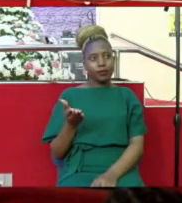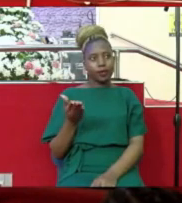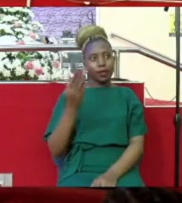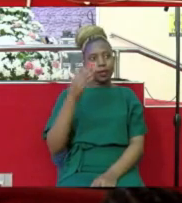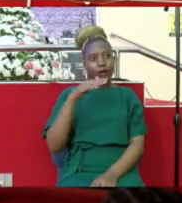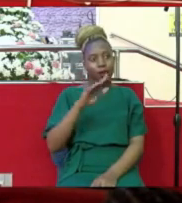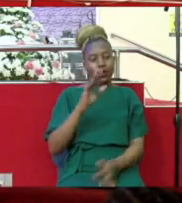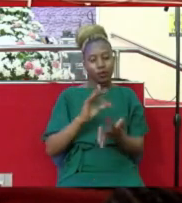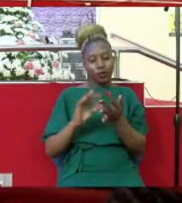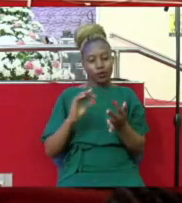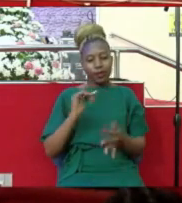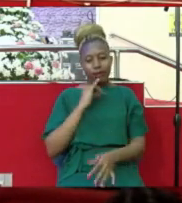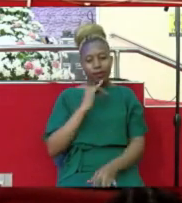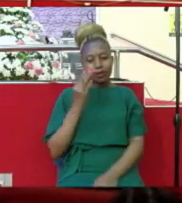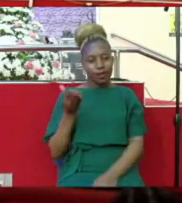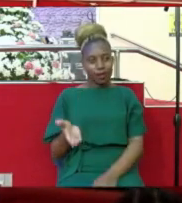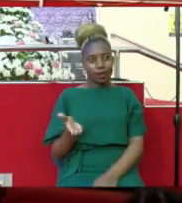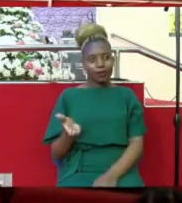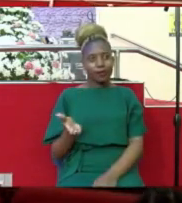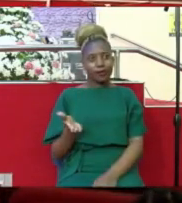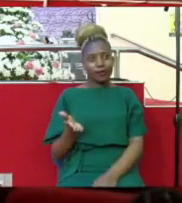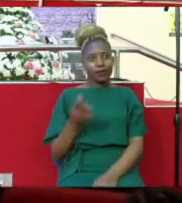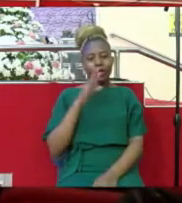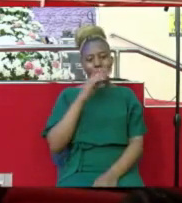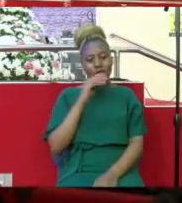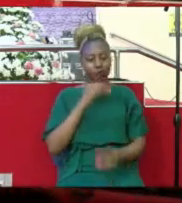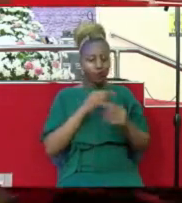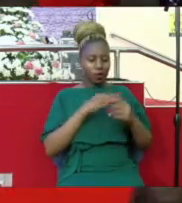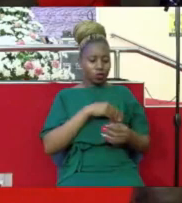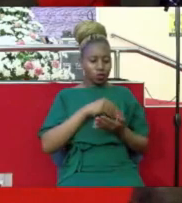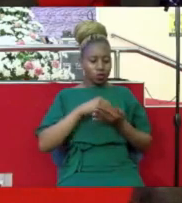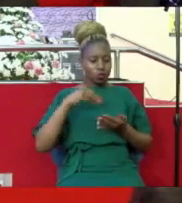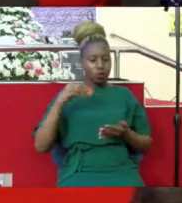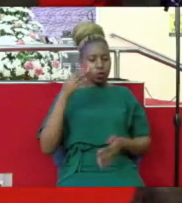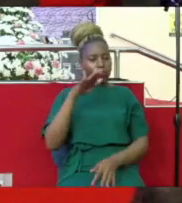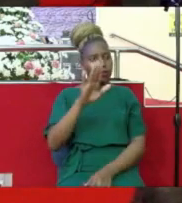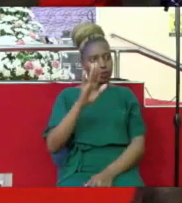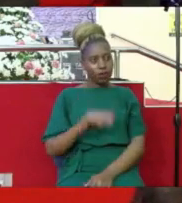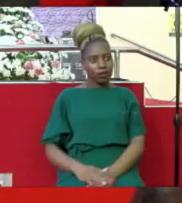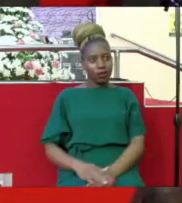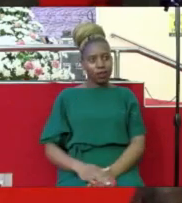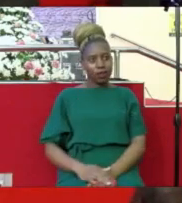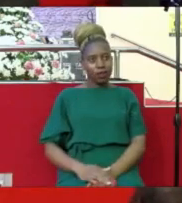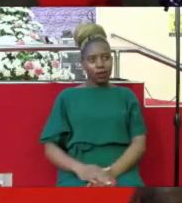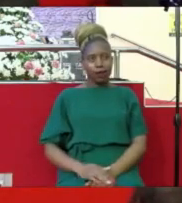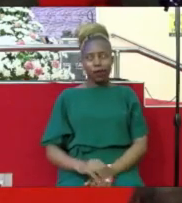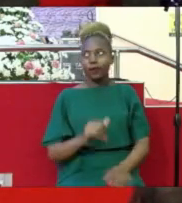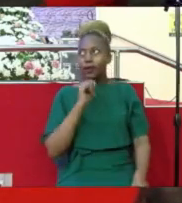here. So speak to your soul. Don't be so